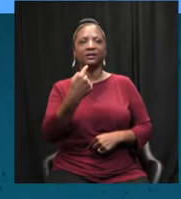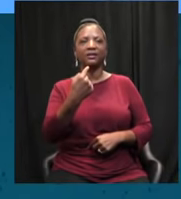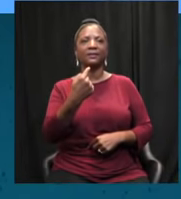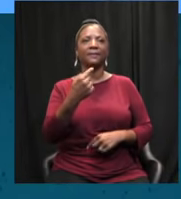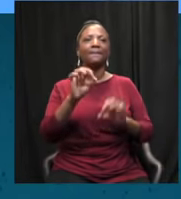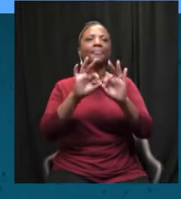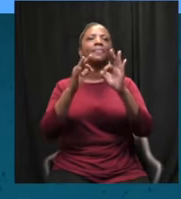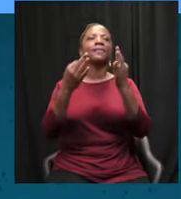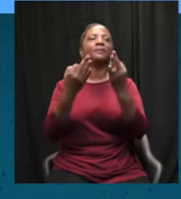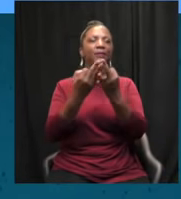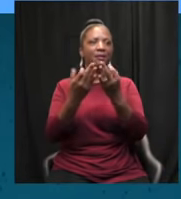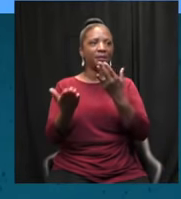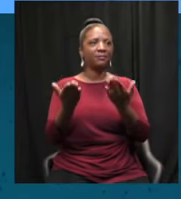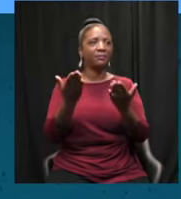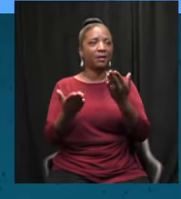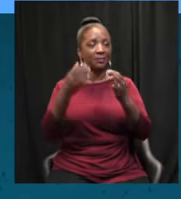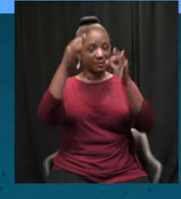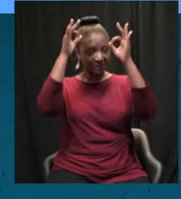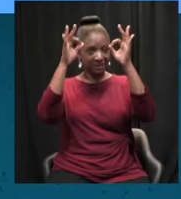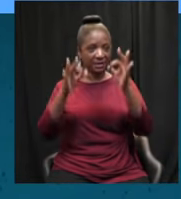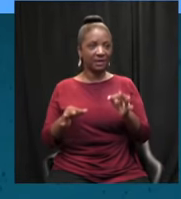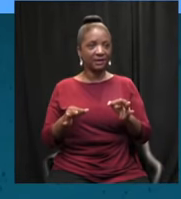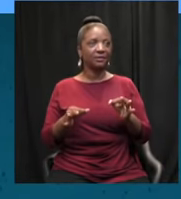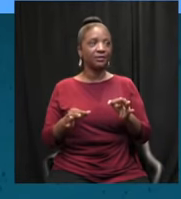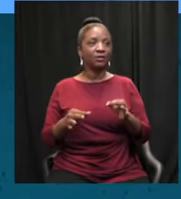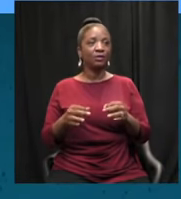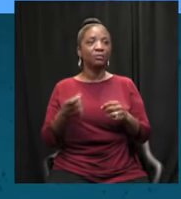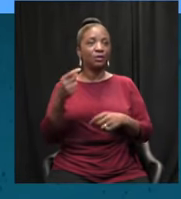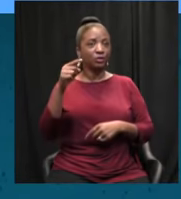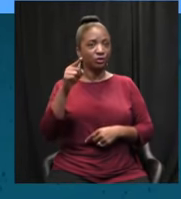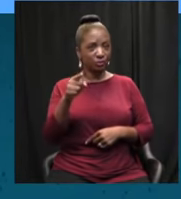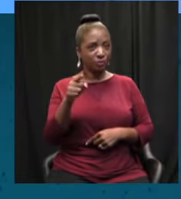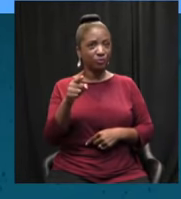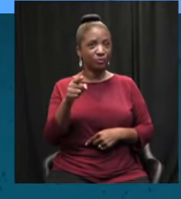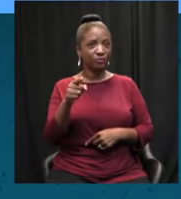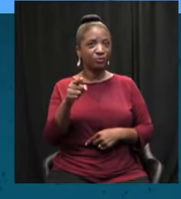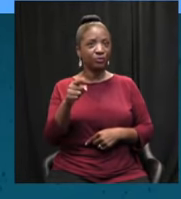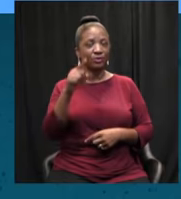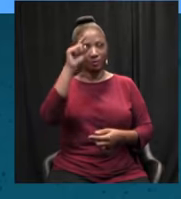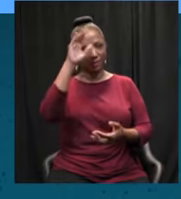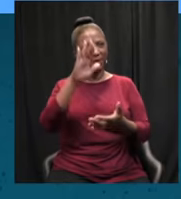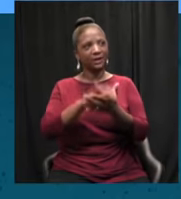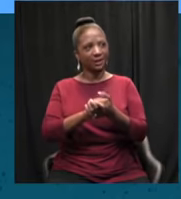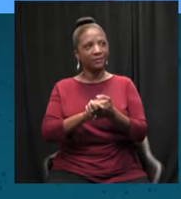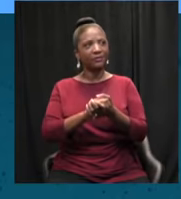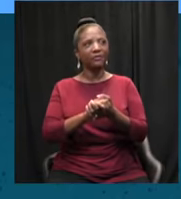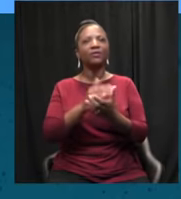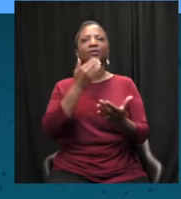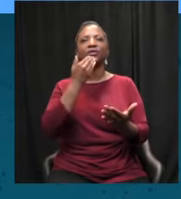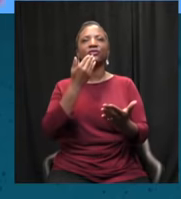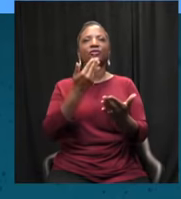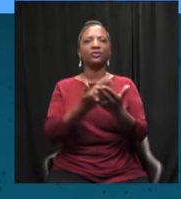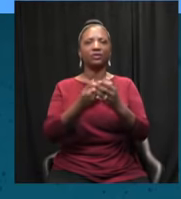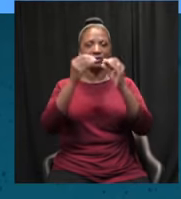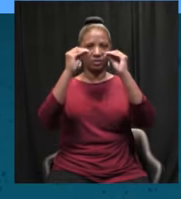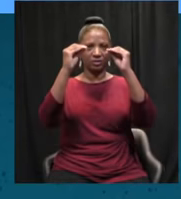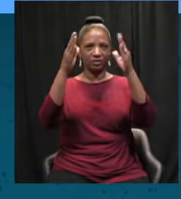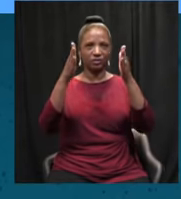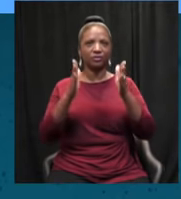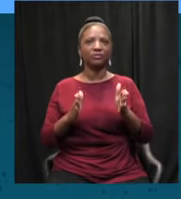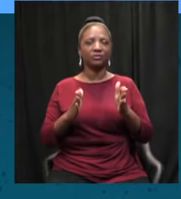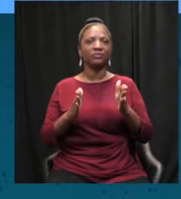say certain things. But what about you? Are you going to believe that he is just a good moral teacher? Are you going to believe